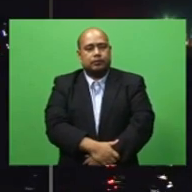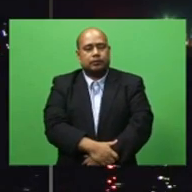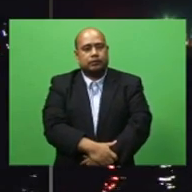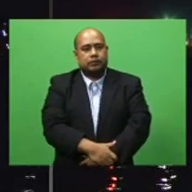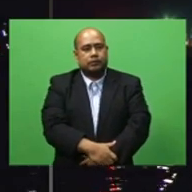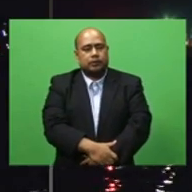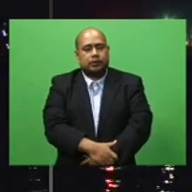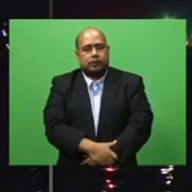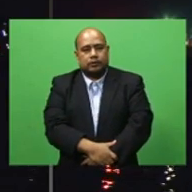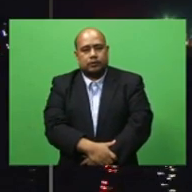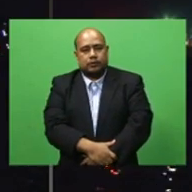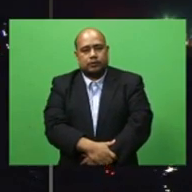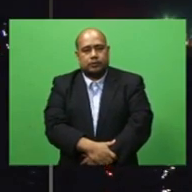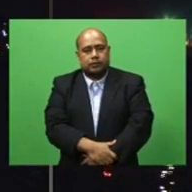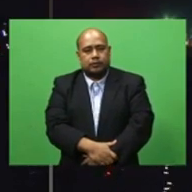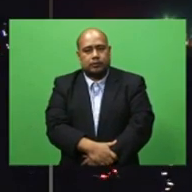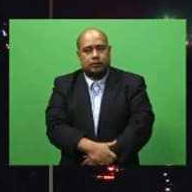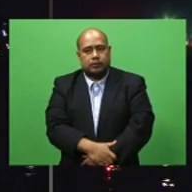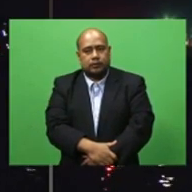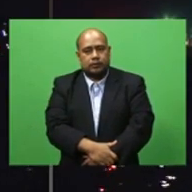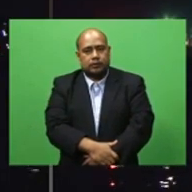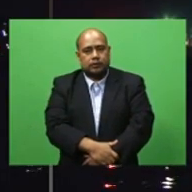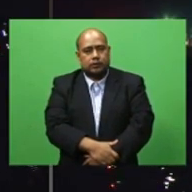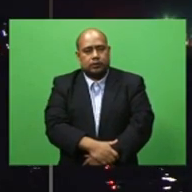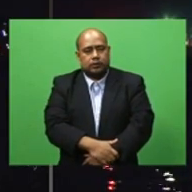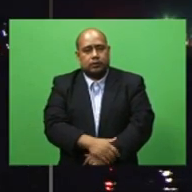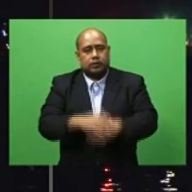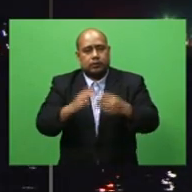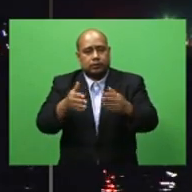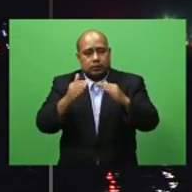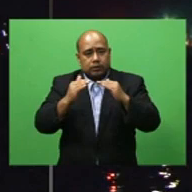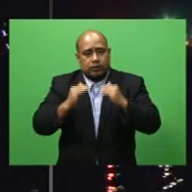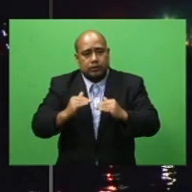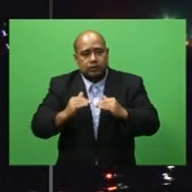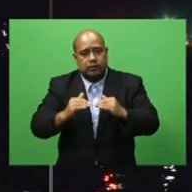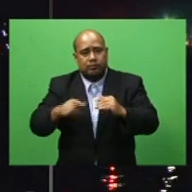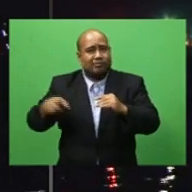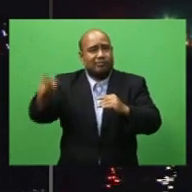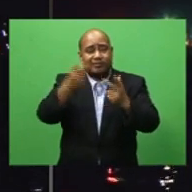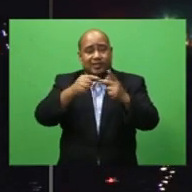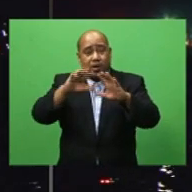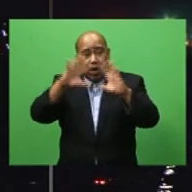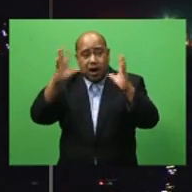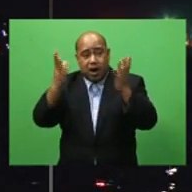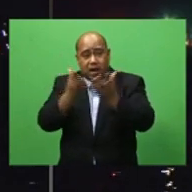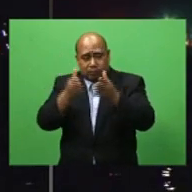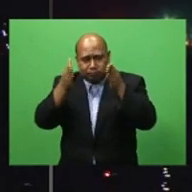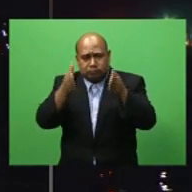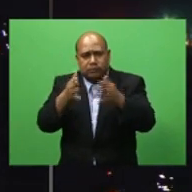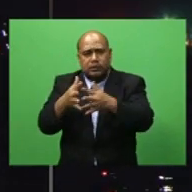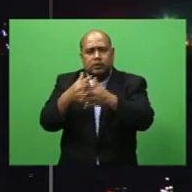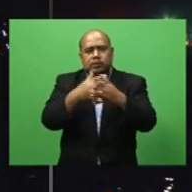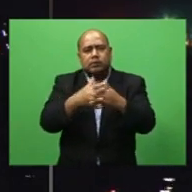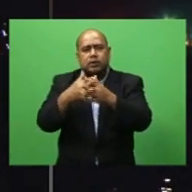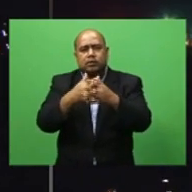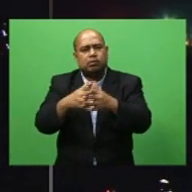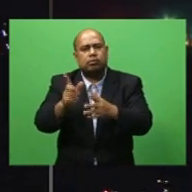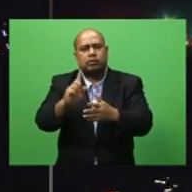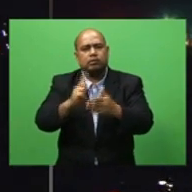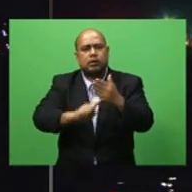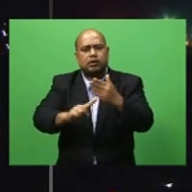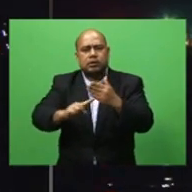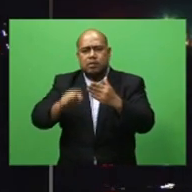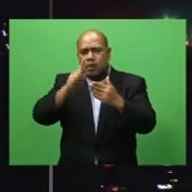Thanks so much for that, Edwin. As the eyes of the world remains fixed on the United States following days of violent protests, we